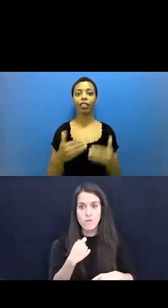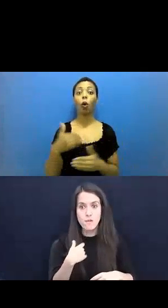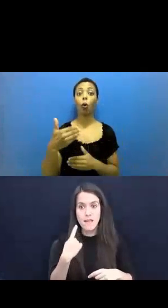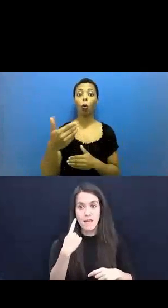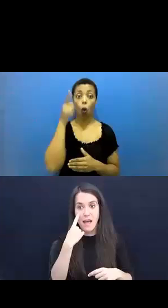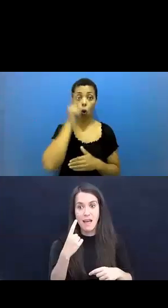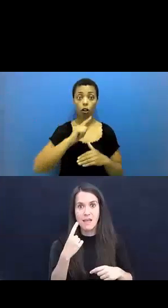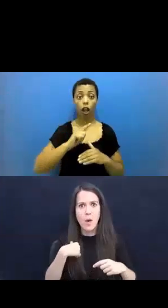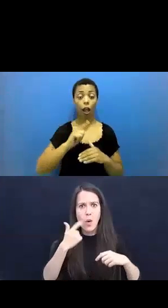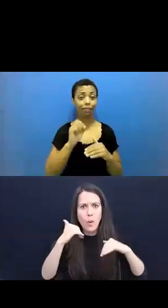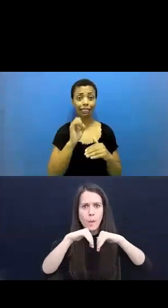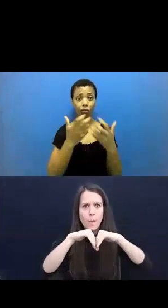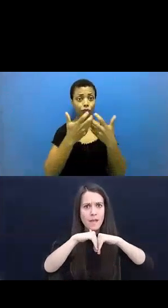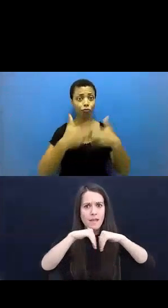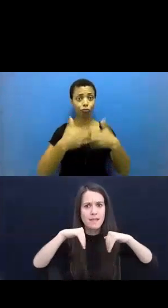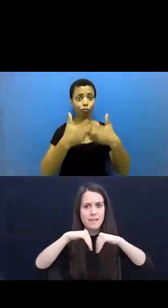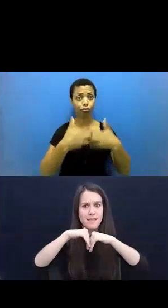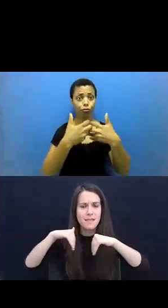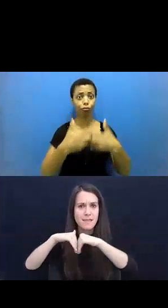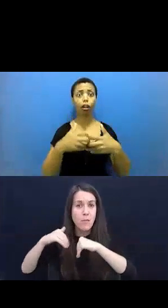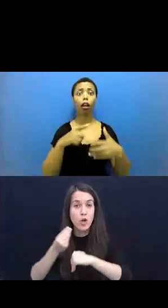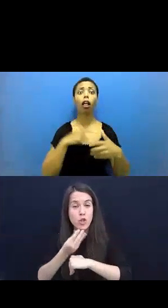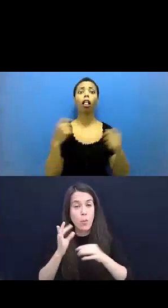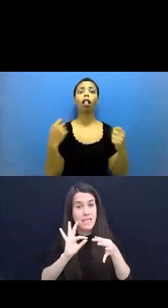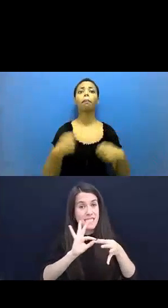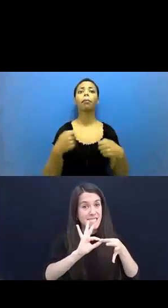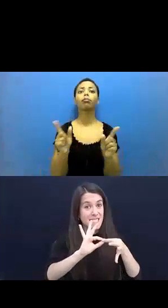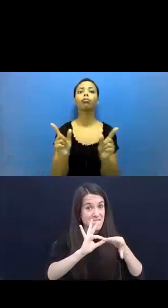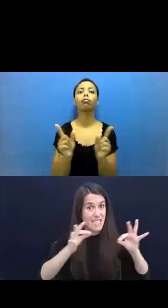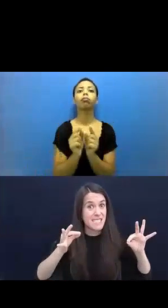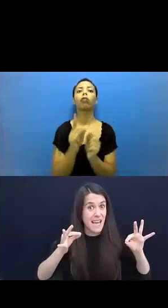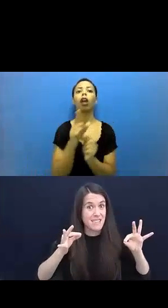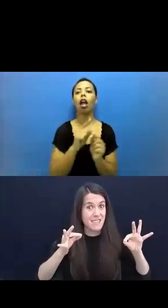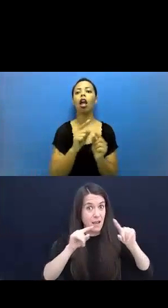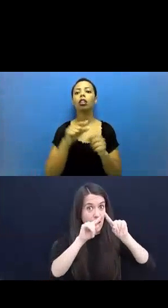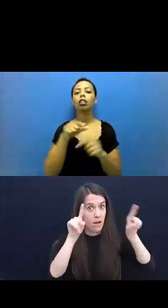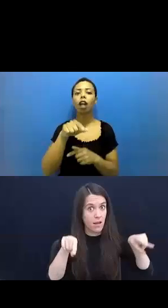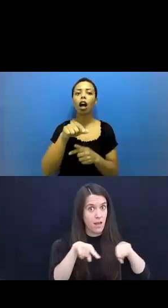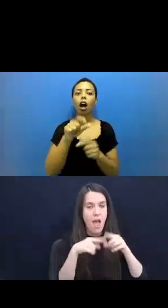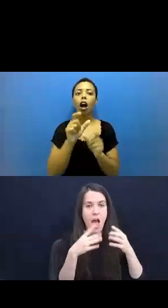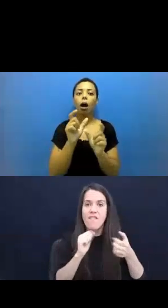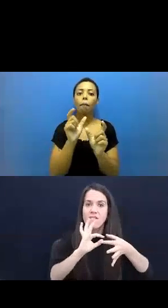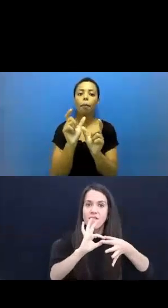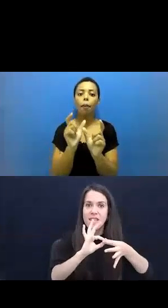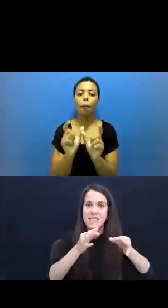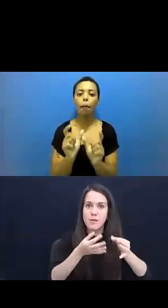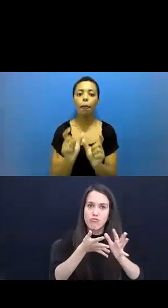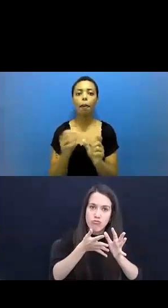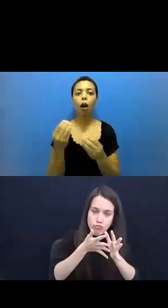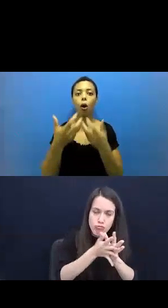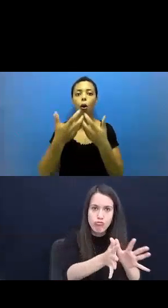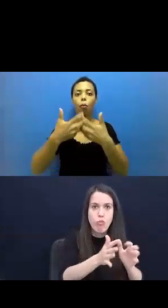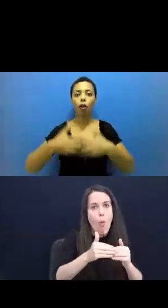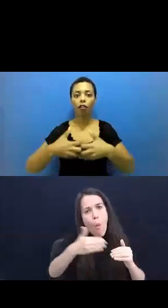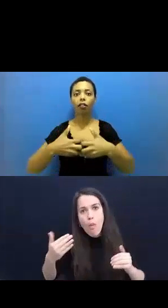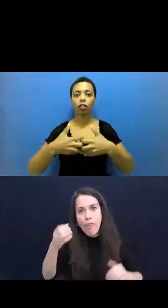we differentiate between syntactic haptograms to help sentence construction and semantic ones with conceptual